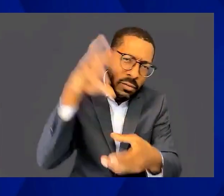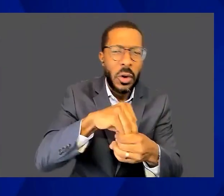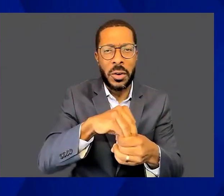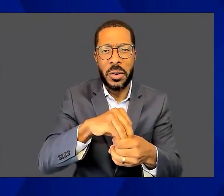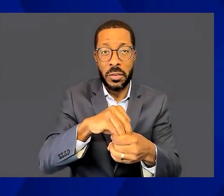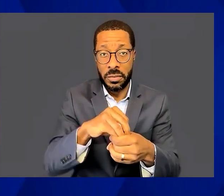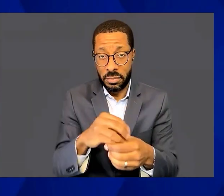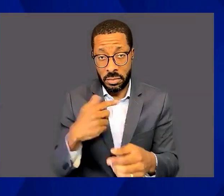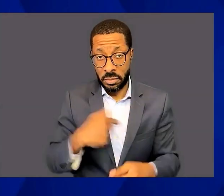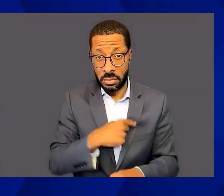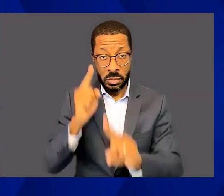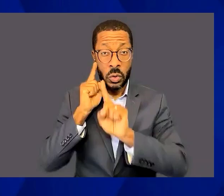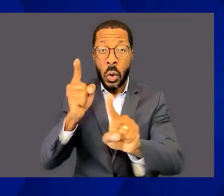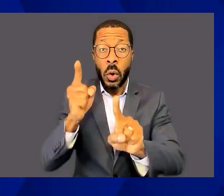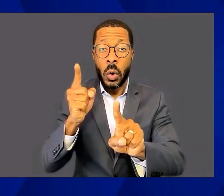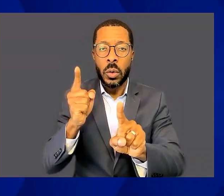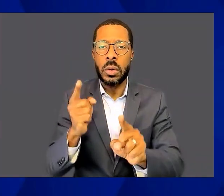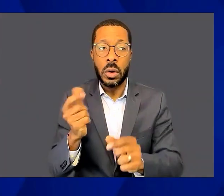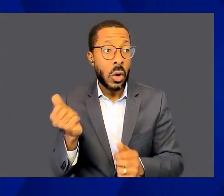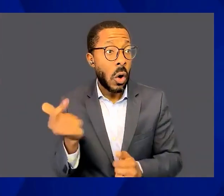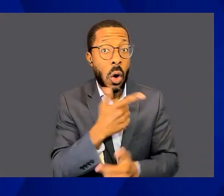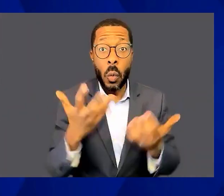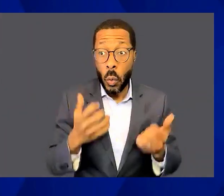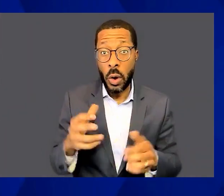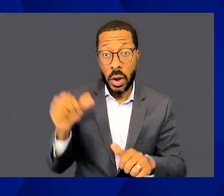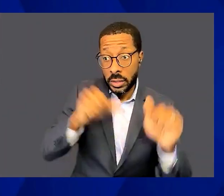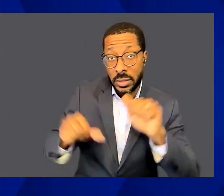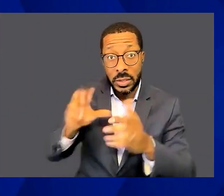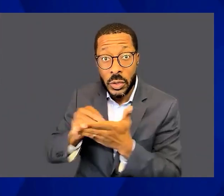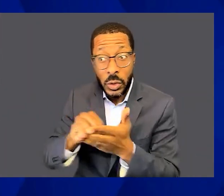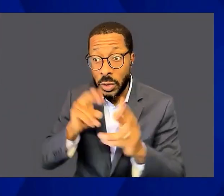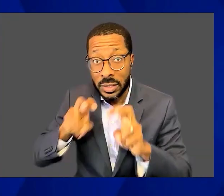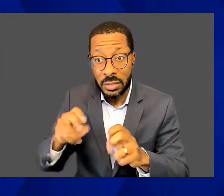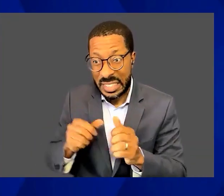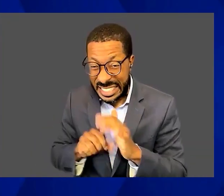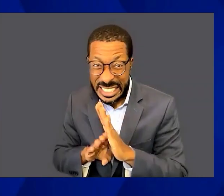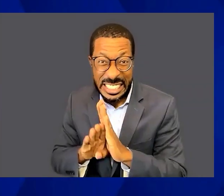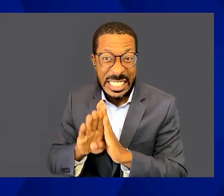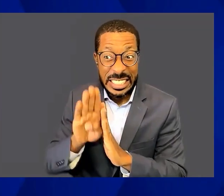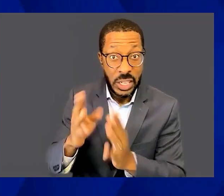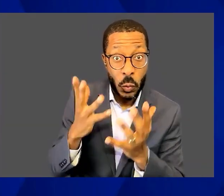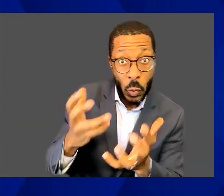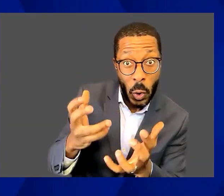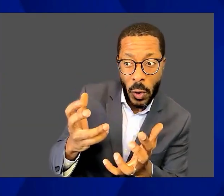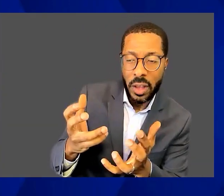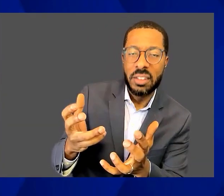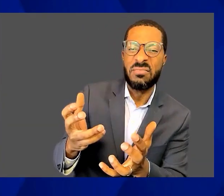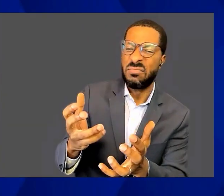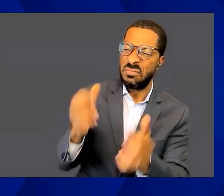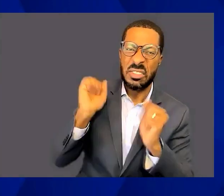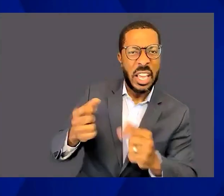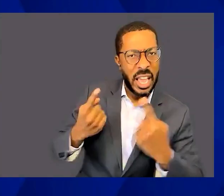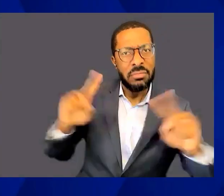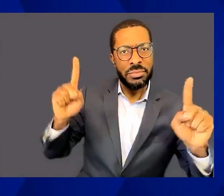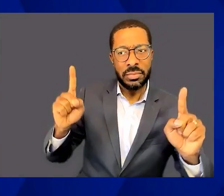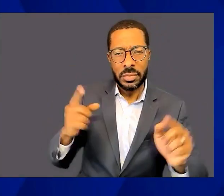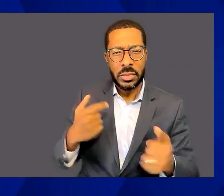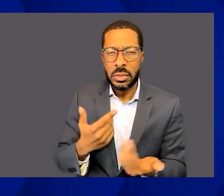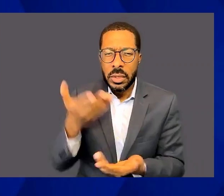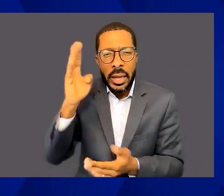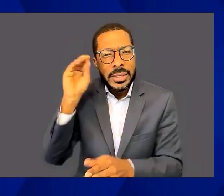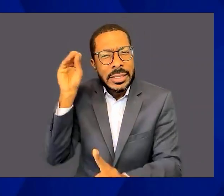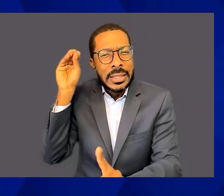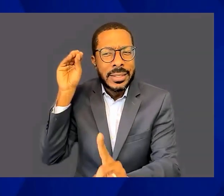to has the opportunity and the support to go as far as their God-given talent and inner drive can take them. You